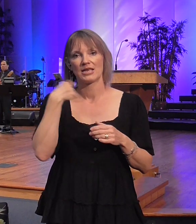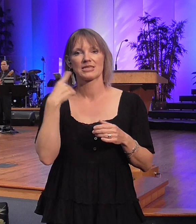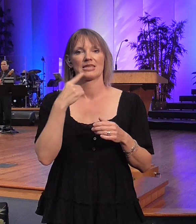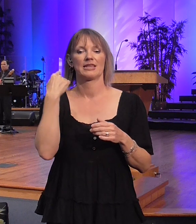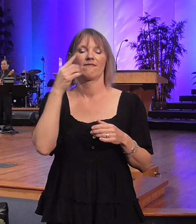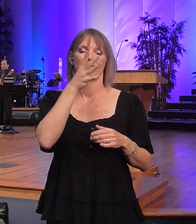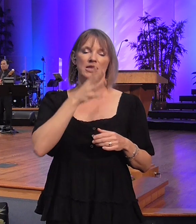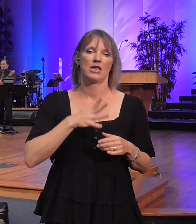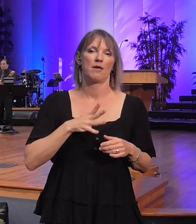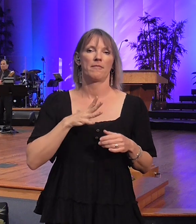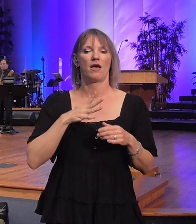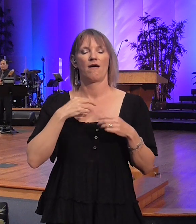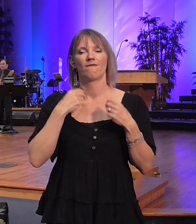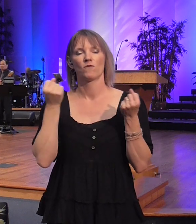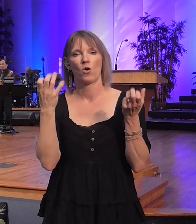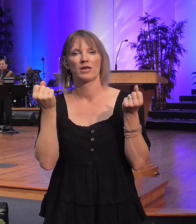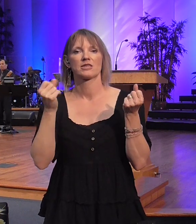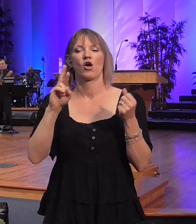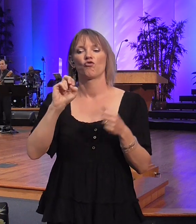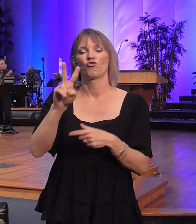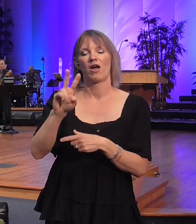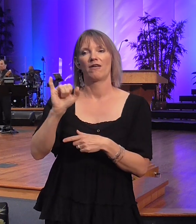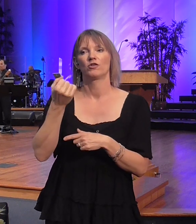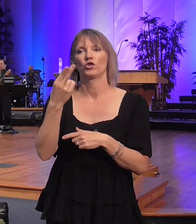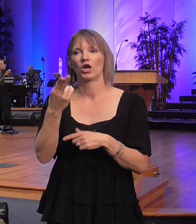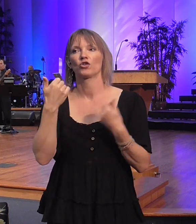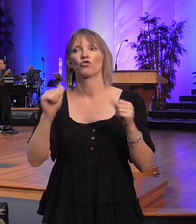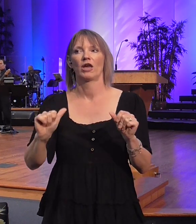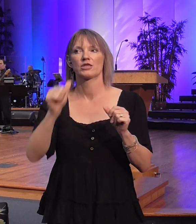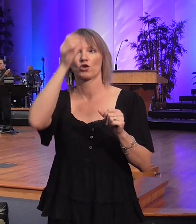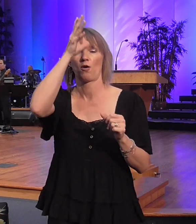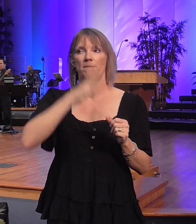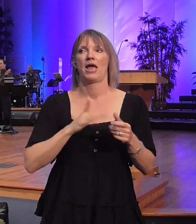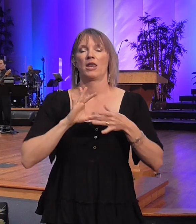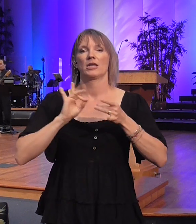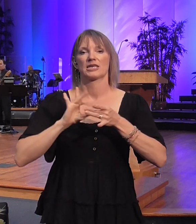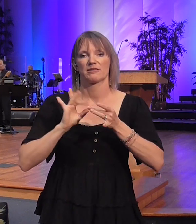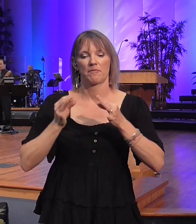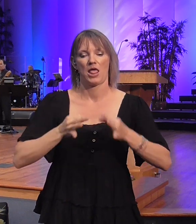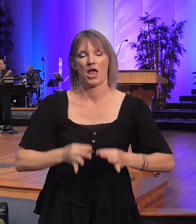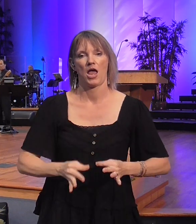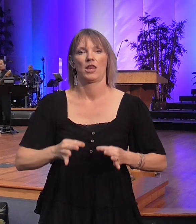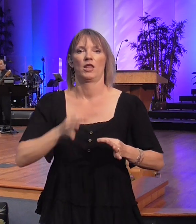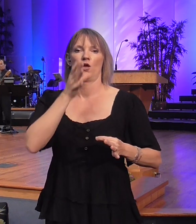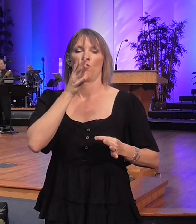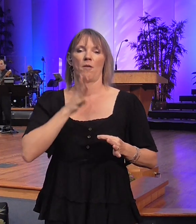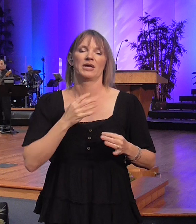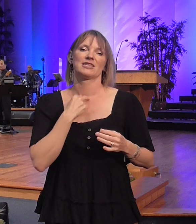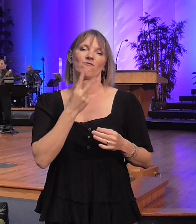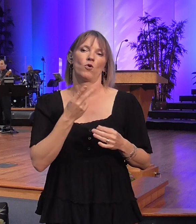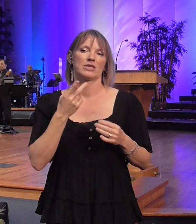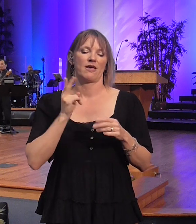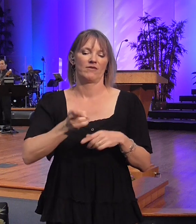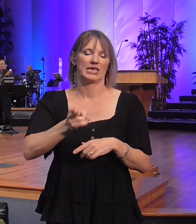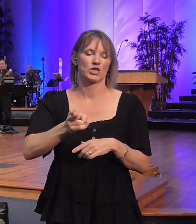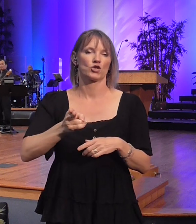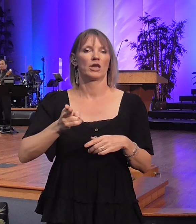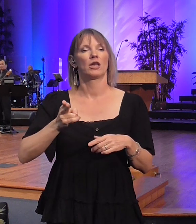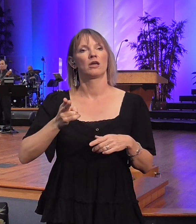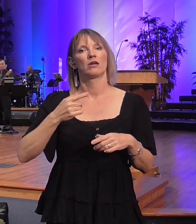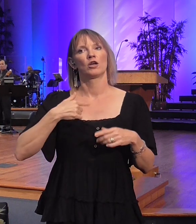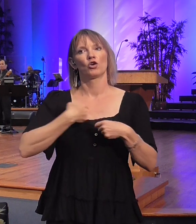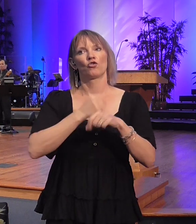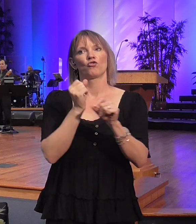way would say that Rev Josh tries to mansplain the history of the women's voice through history, but really what I'm hoping to do is to create a space of